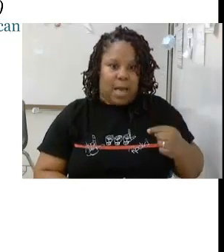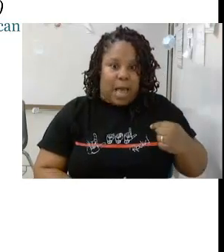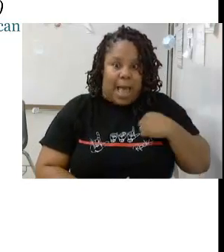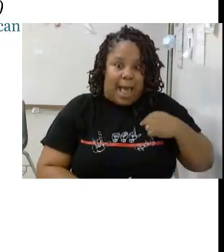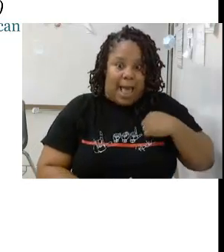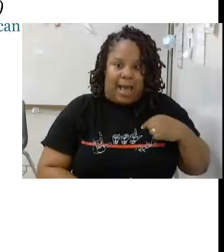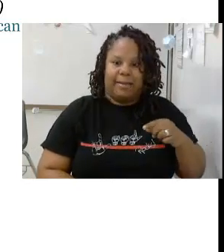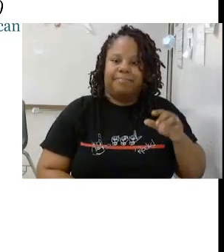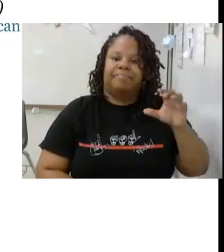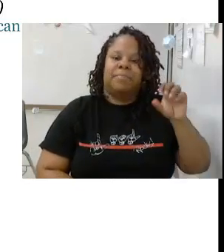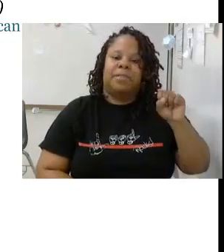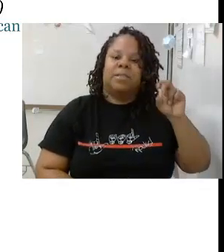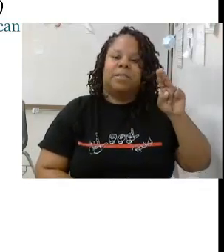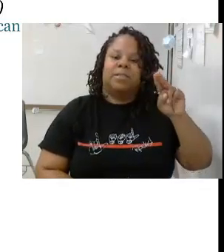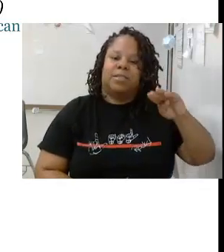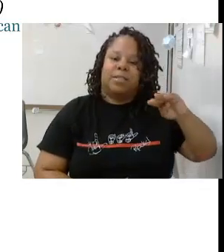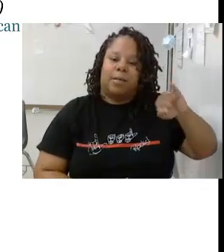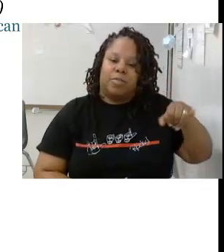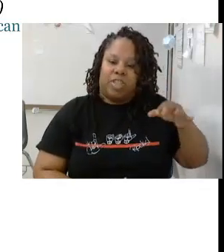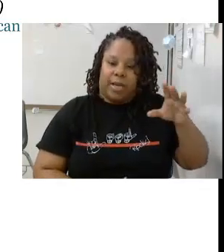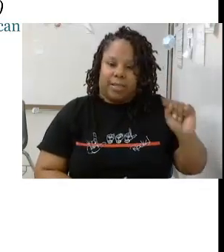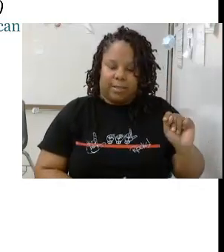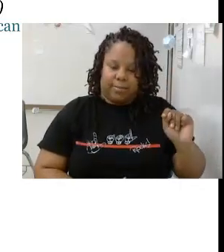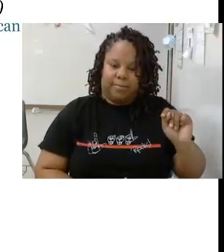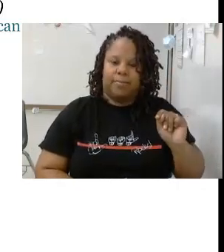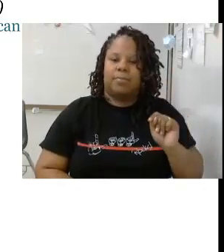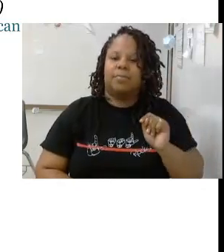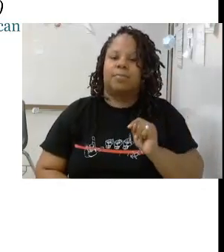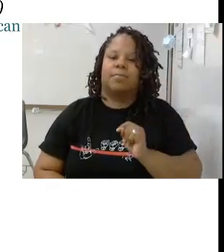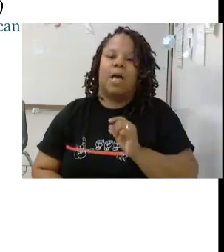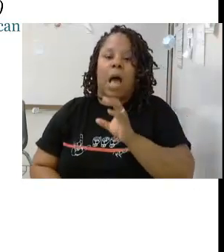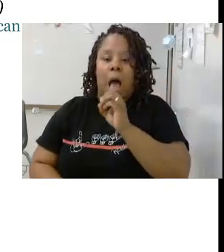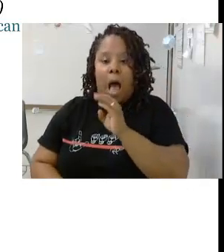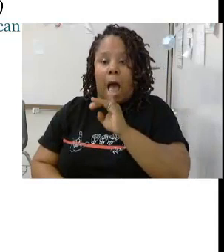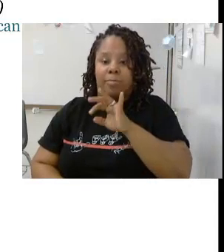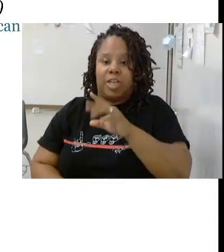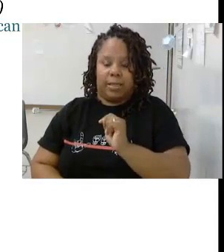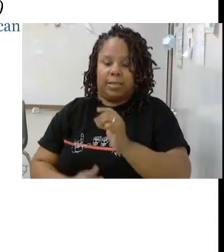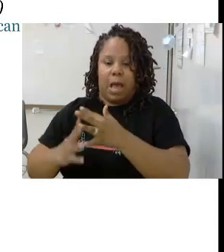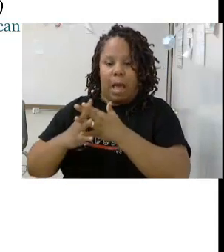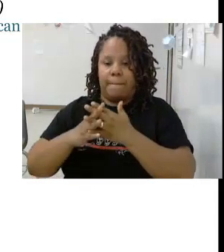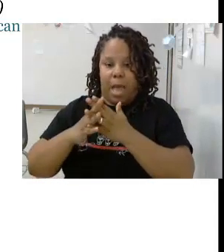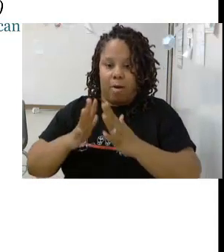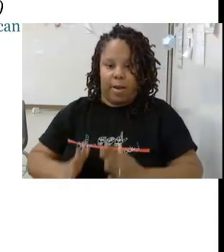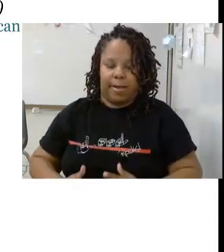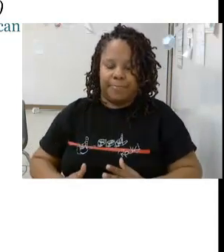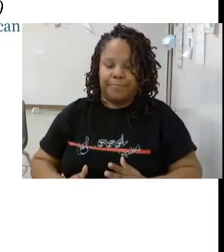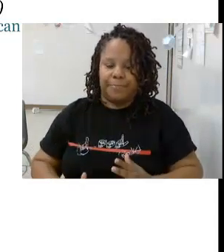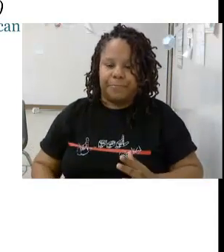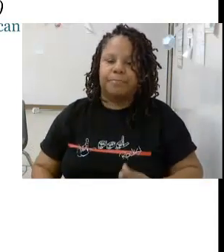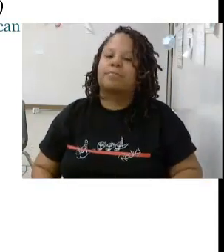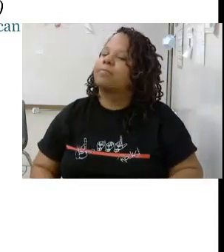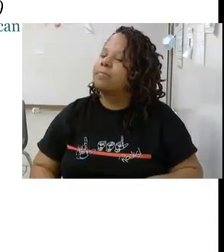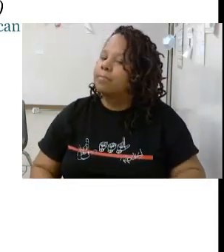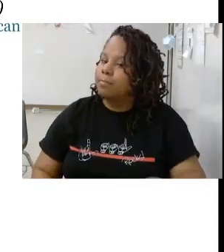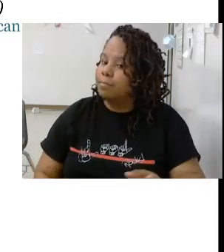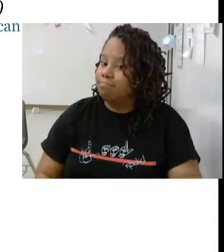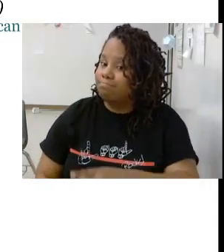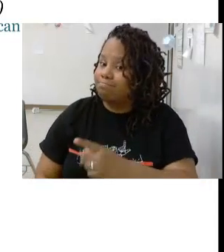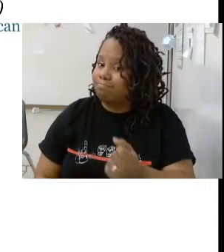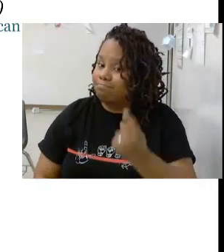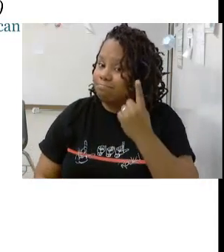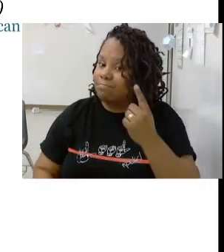ASL, we follow the topic-comment sentence structure, and the topic typically is the object of the English